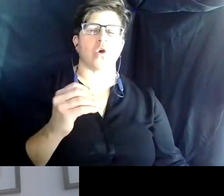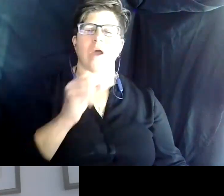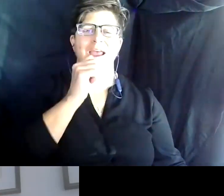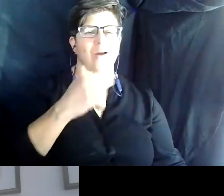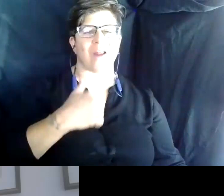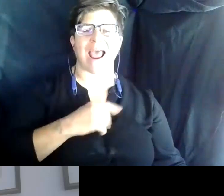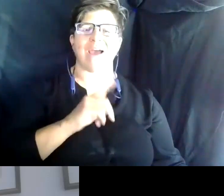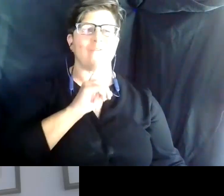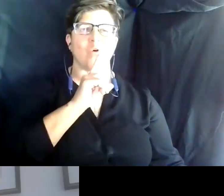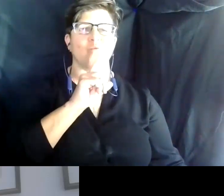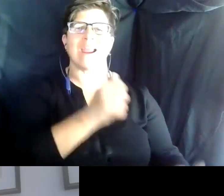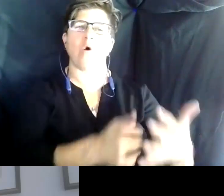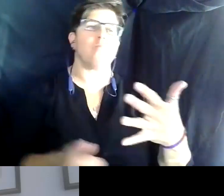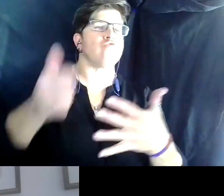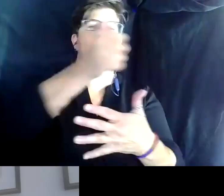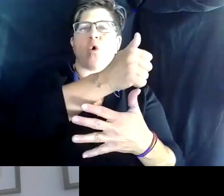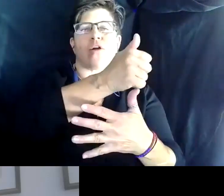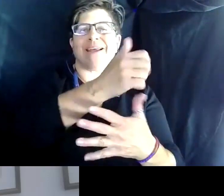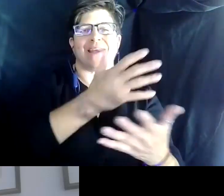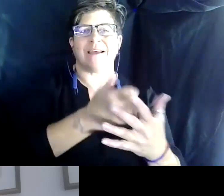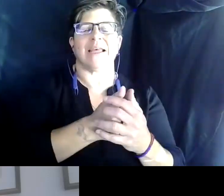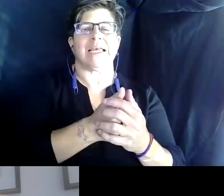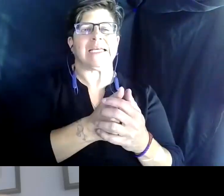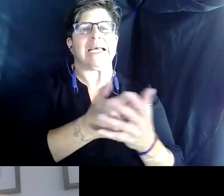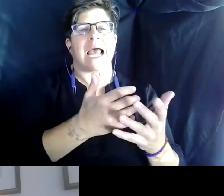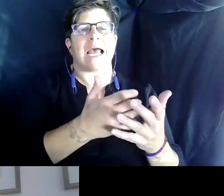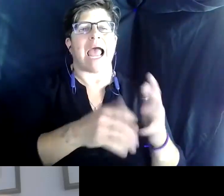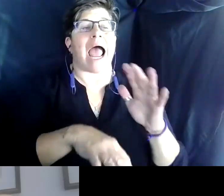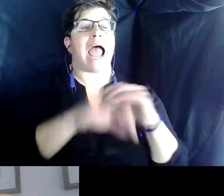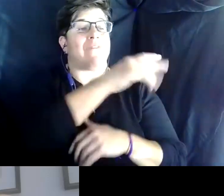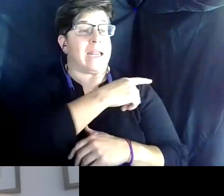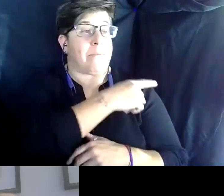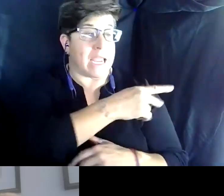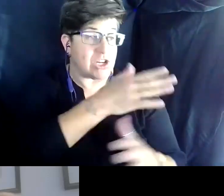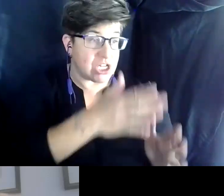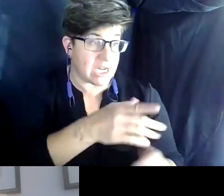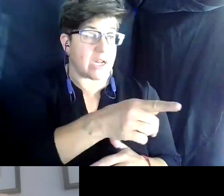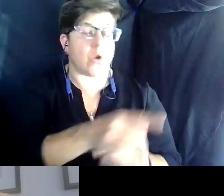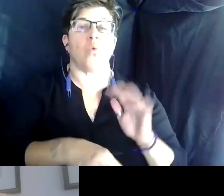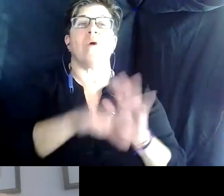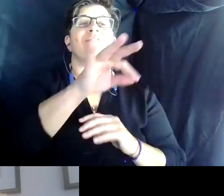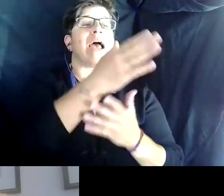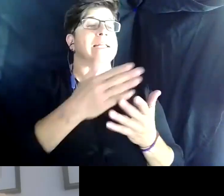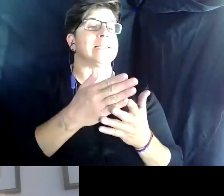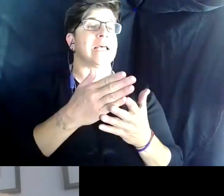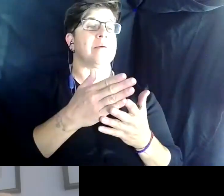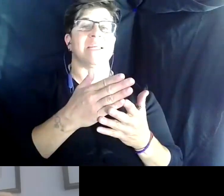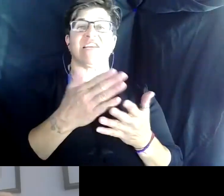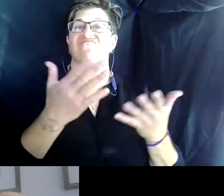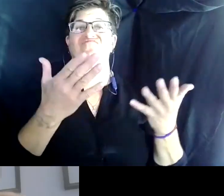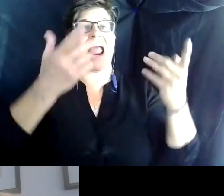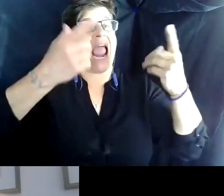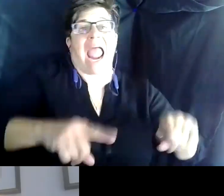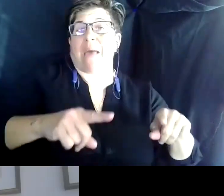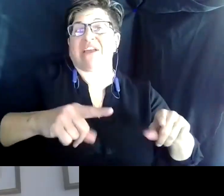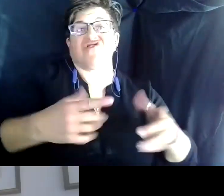real priority. I mean, I found a patient, we found something by chance, and we are continue